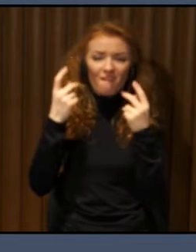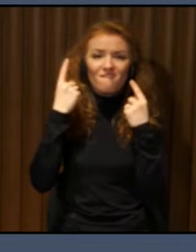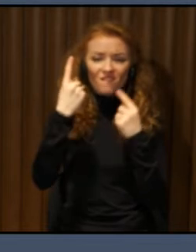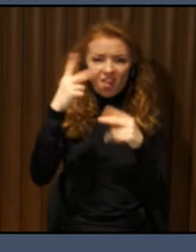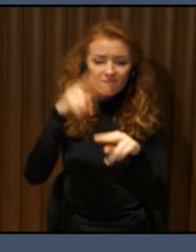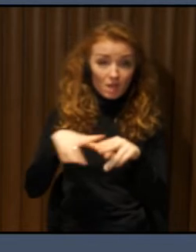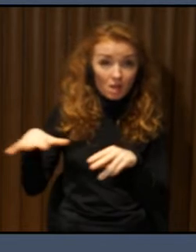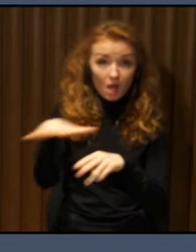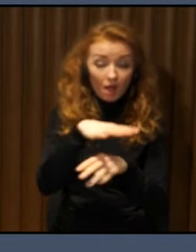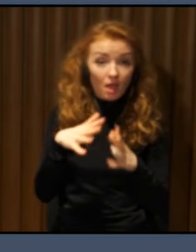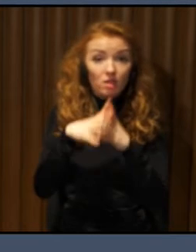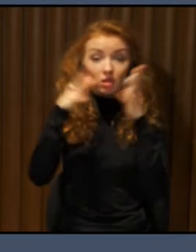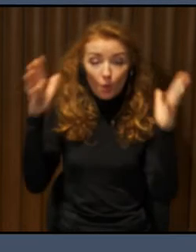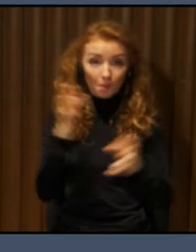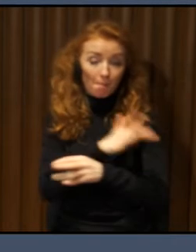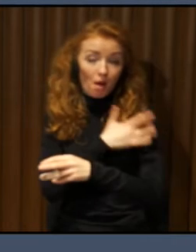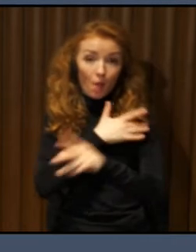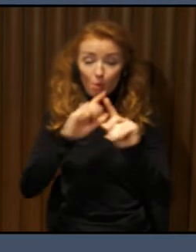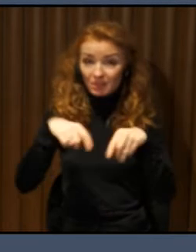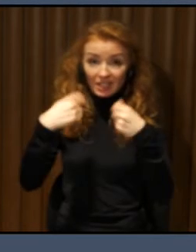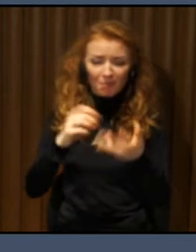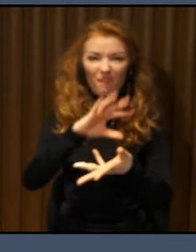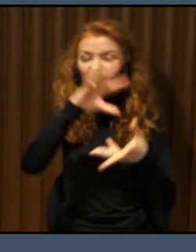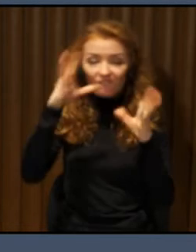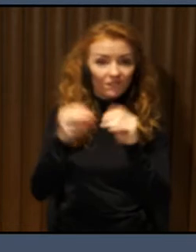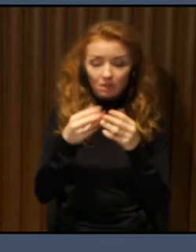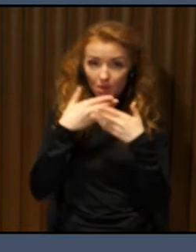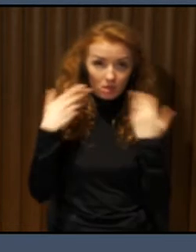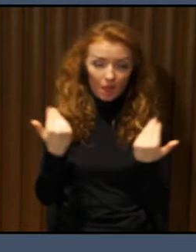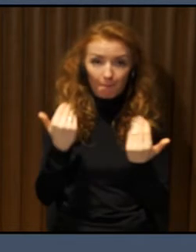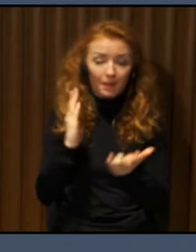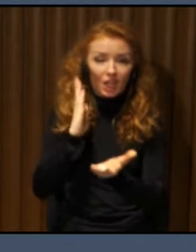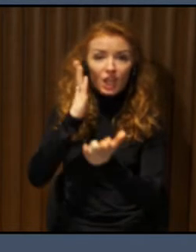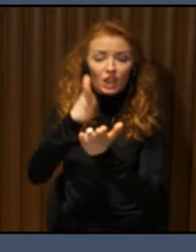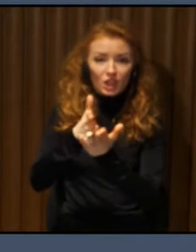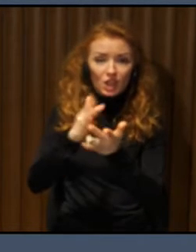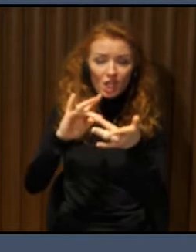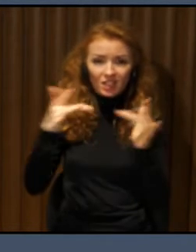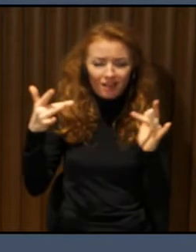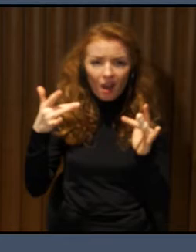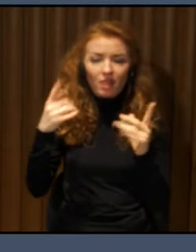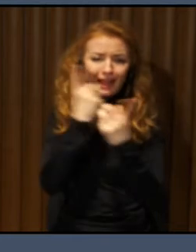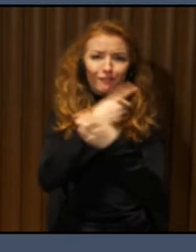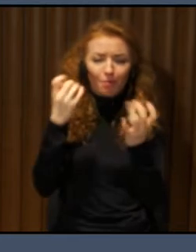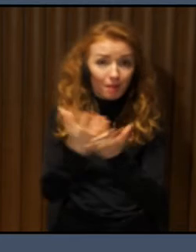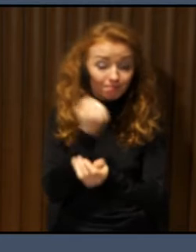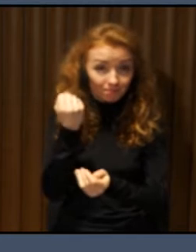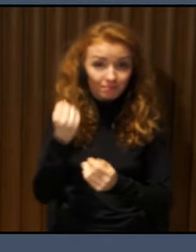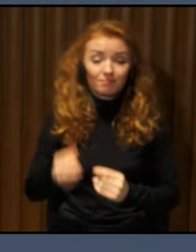web presence. Um, a lot of this stuff is old, needs to be reconfirmed and readjusted, and people just don't have the time